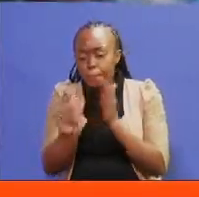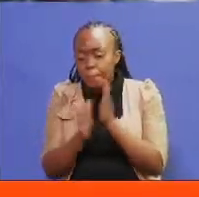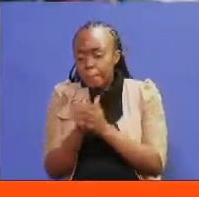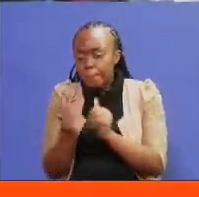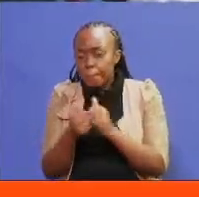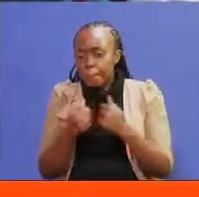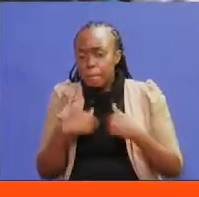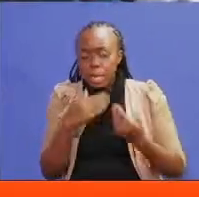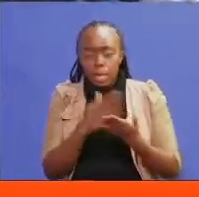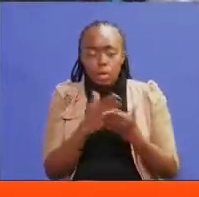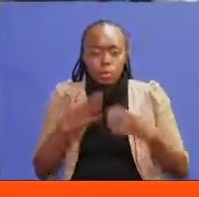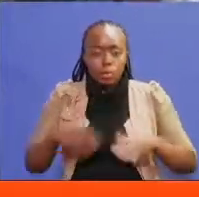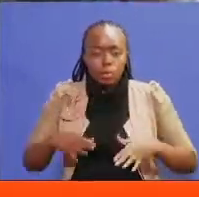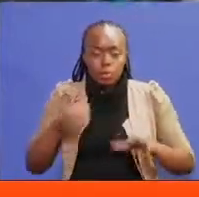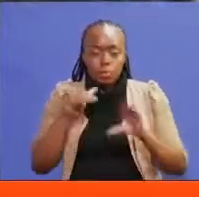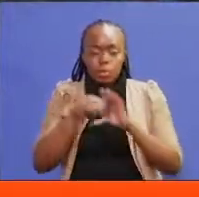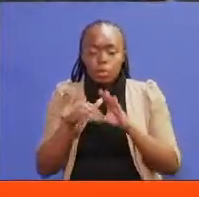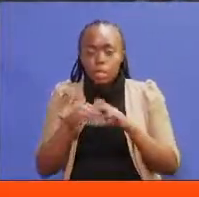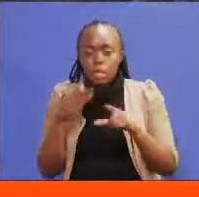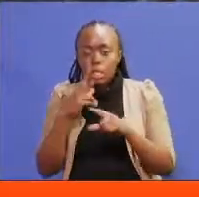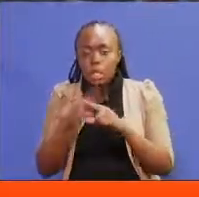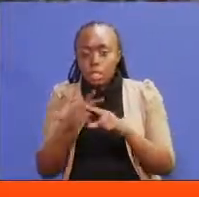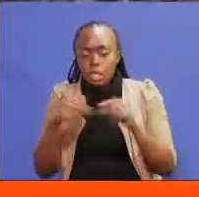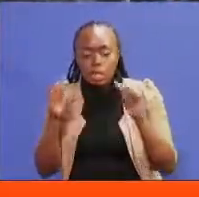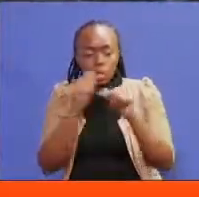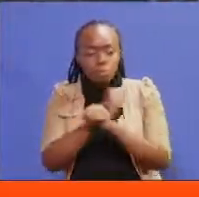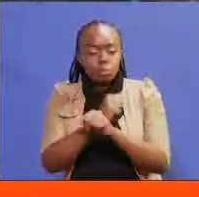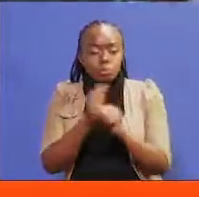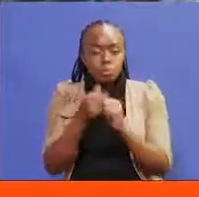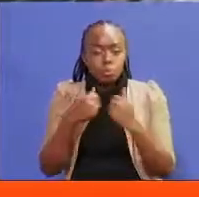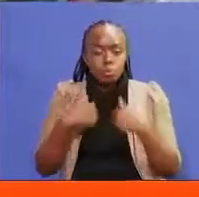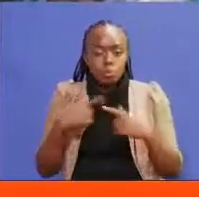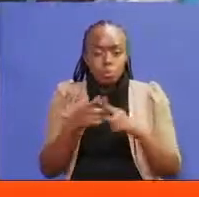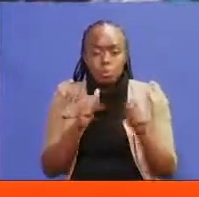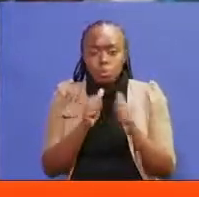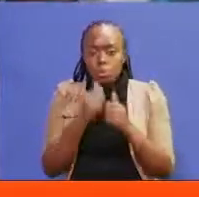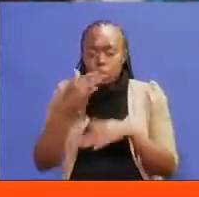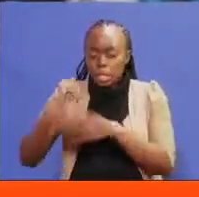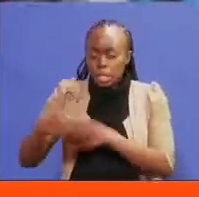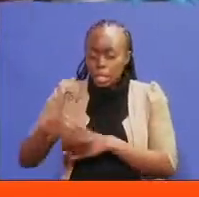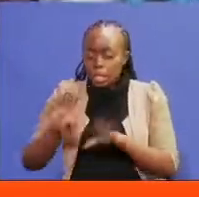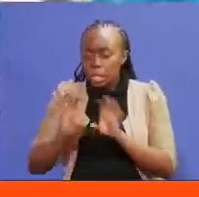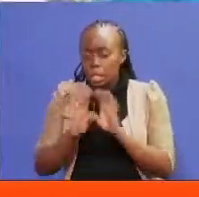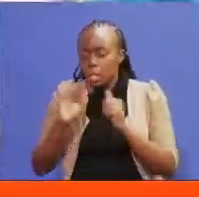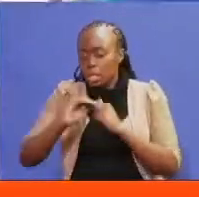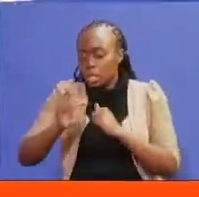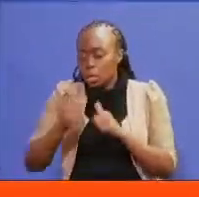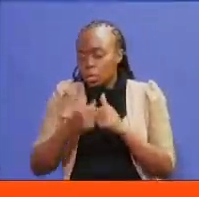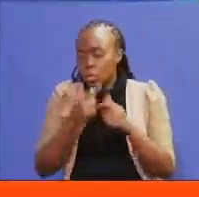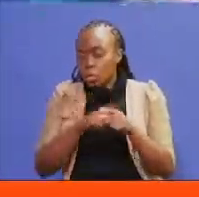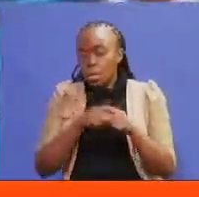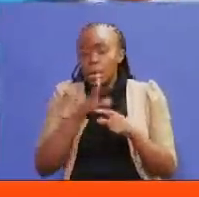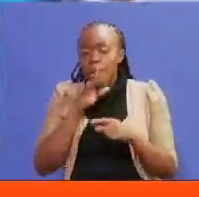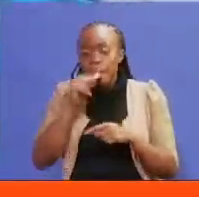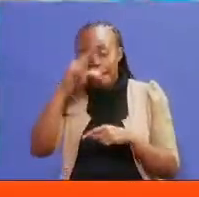torturing residents instead of restoring security and evicting armed herders from the neighboring counties as were ordered by the